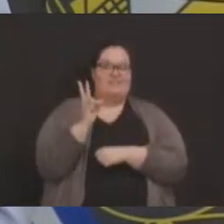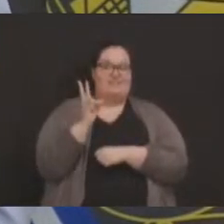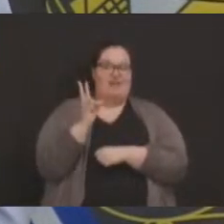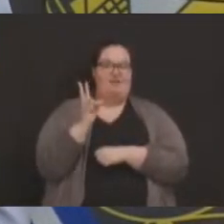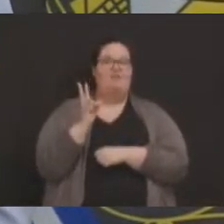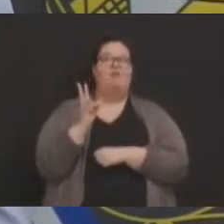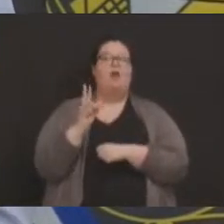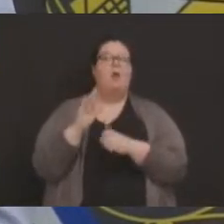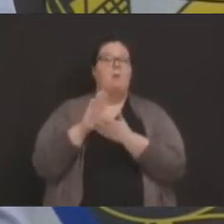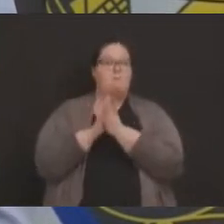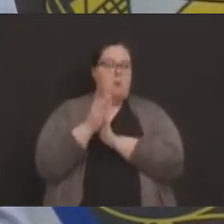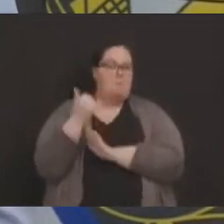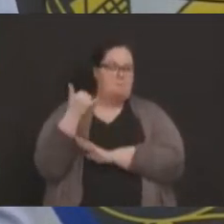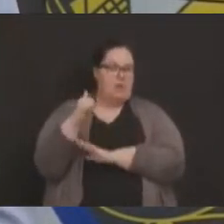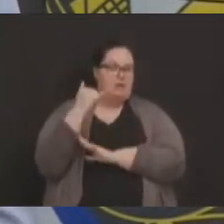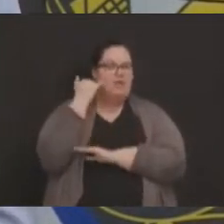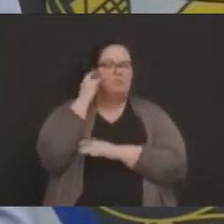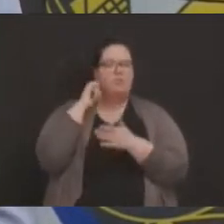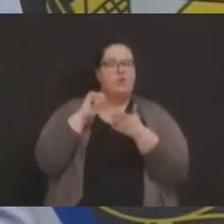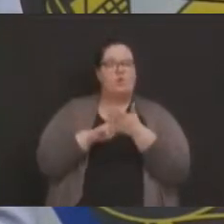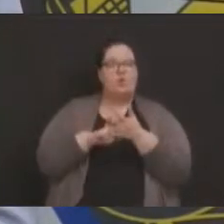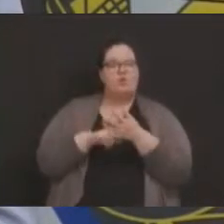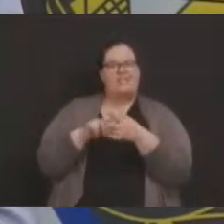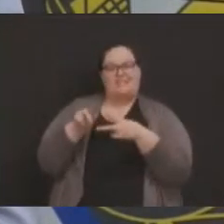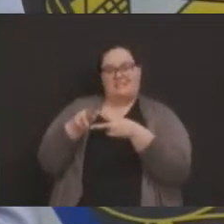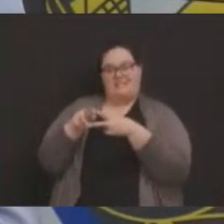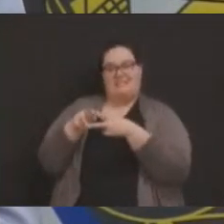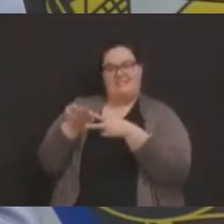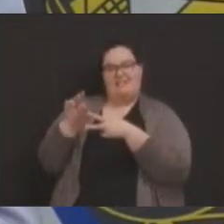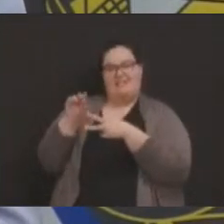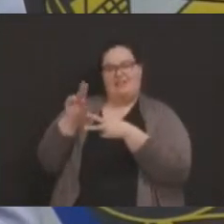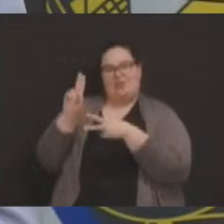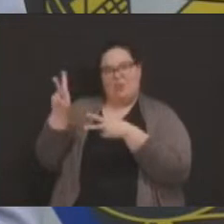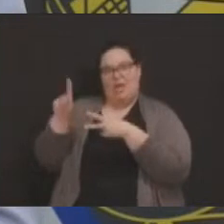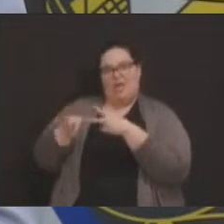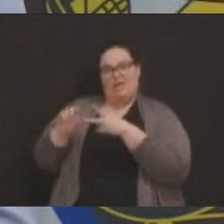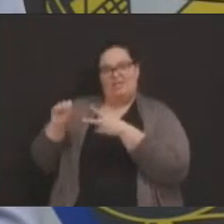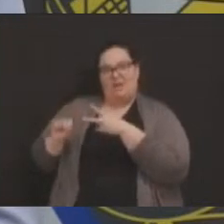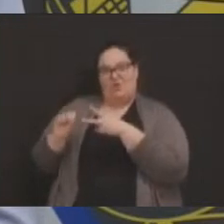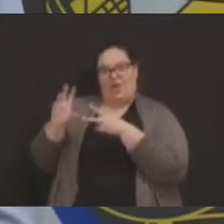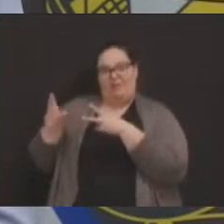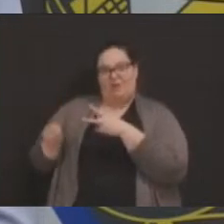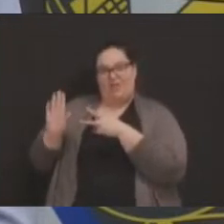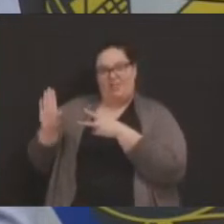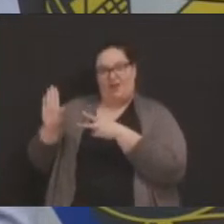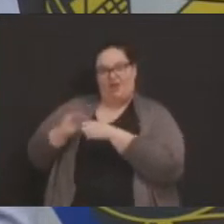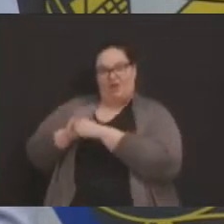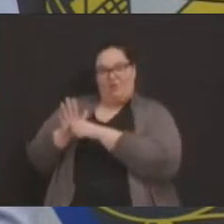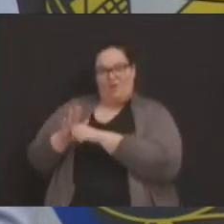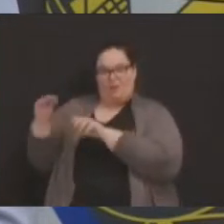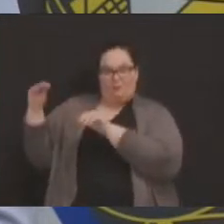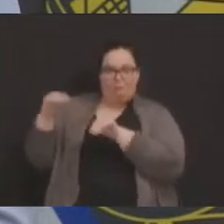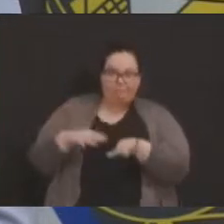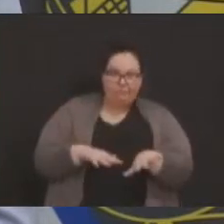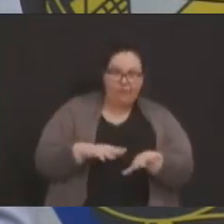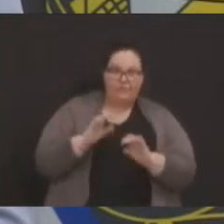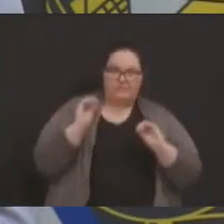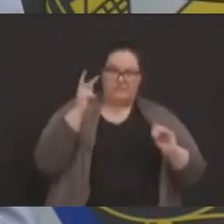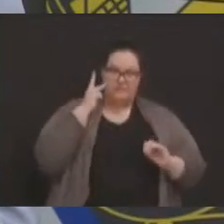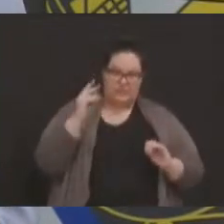or in our communities that suggest that the variant is unlikely to be here yet? Could you maybe just tell me about